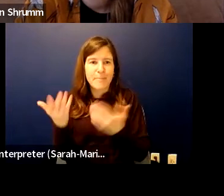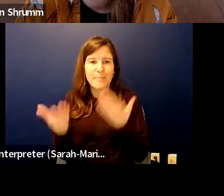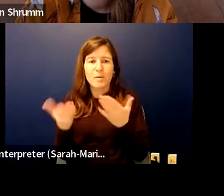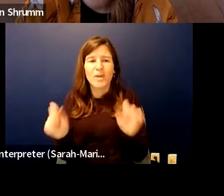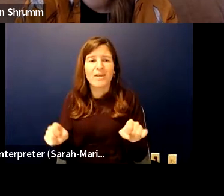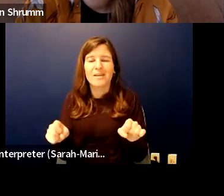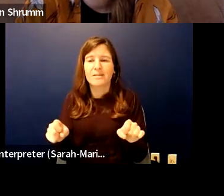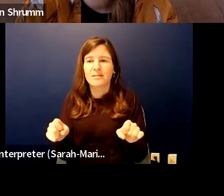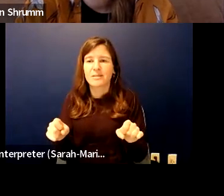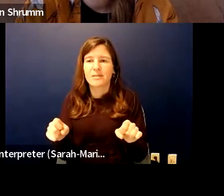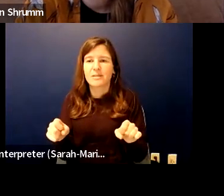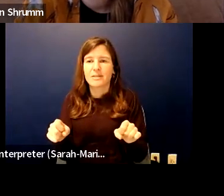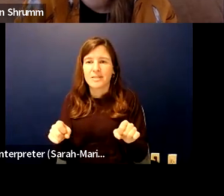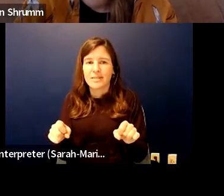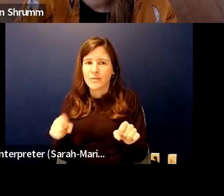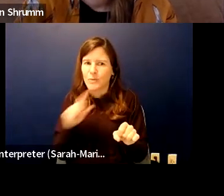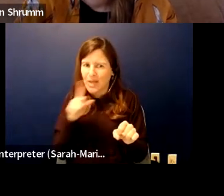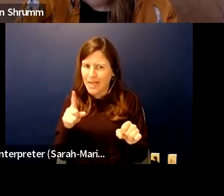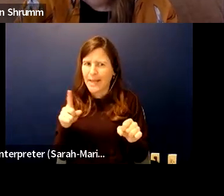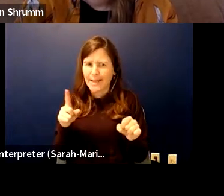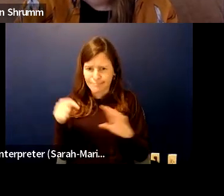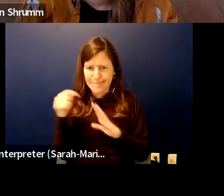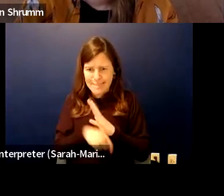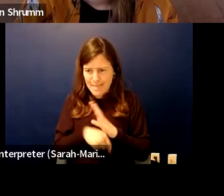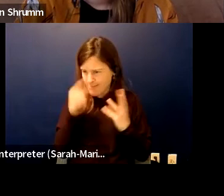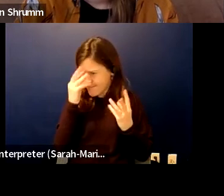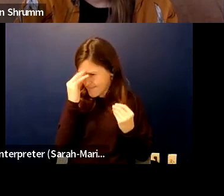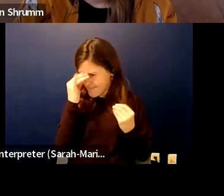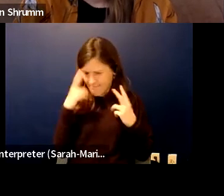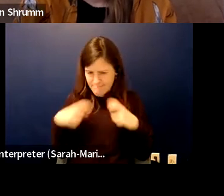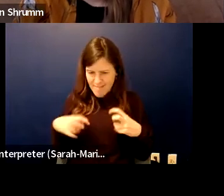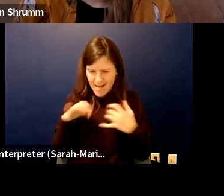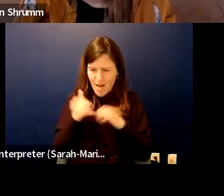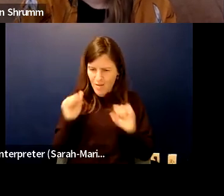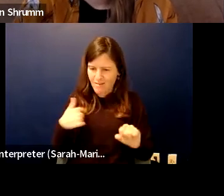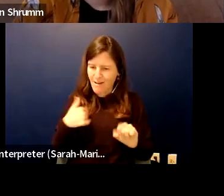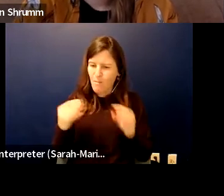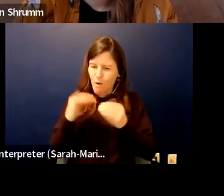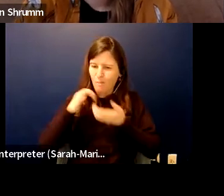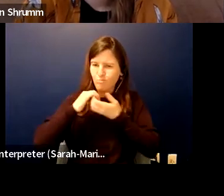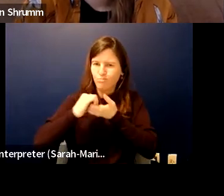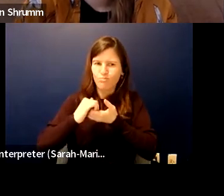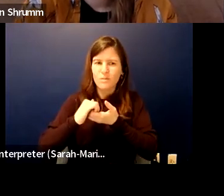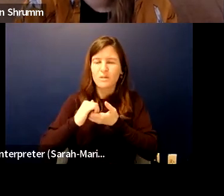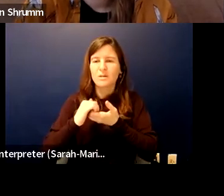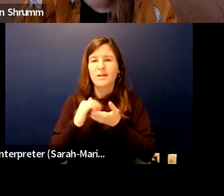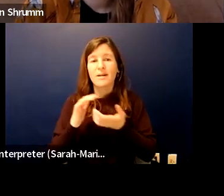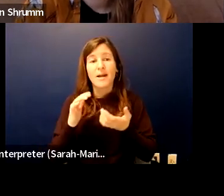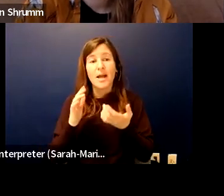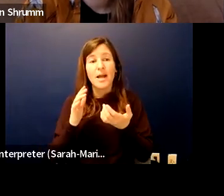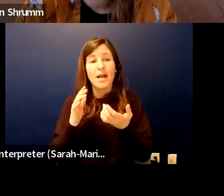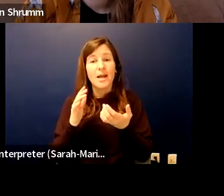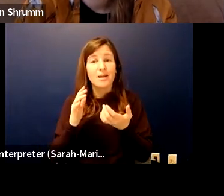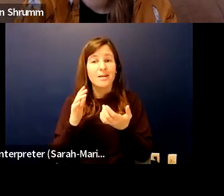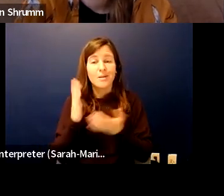some deep, hard thoughts about how we can actually collaborate. And I think part of that is collaborating to flatten things